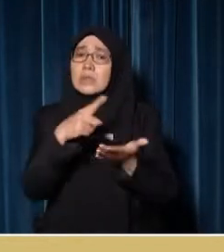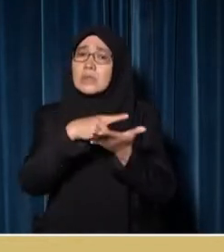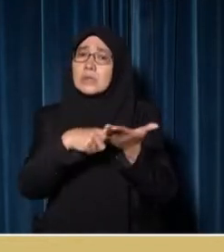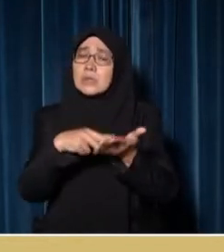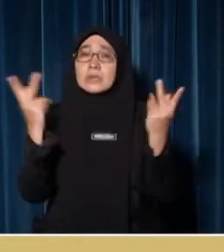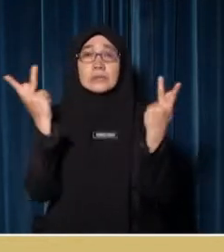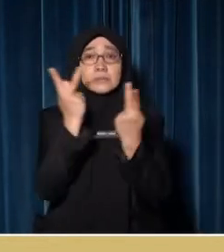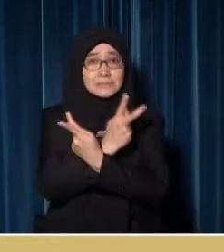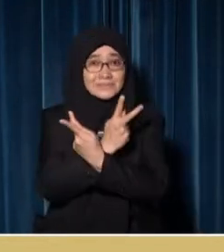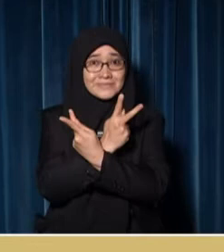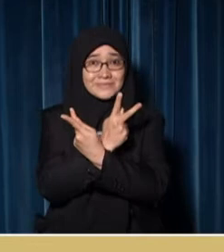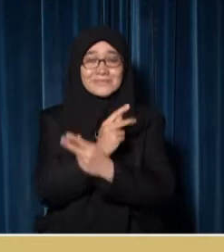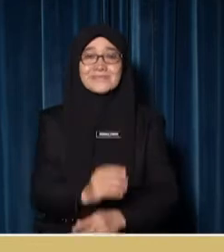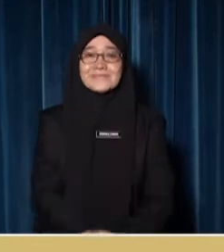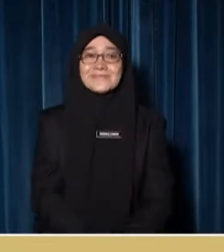is.